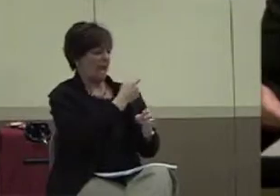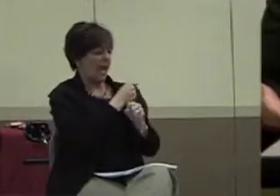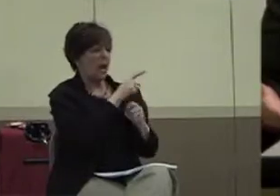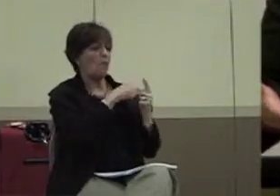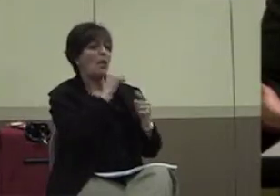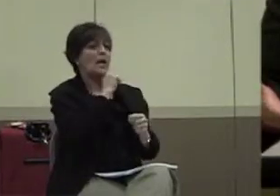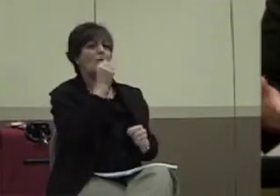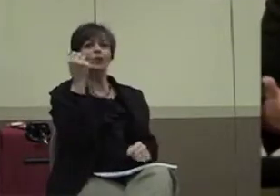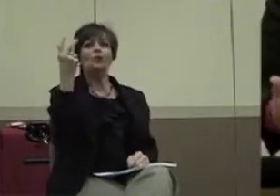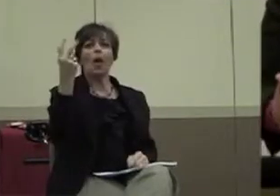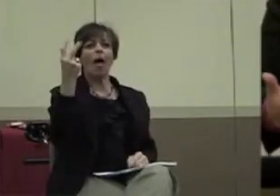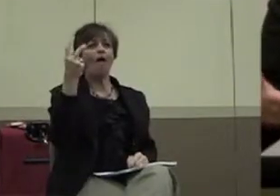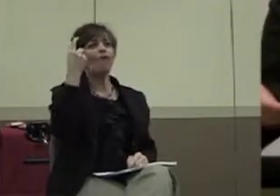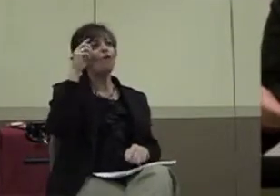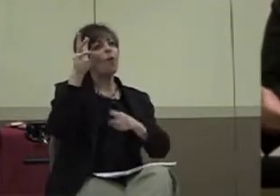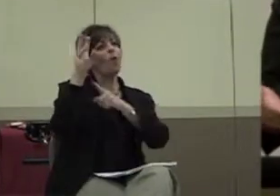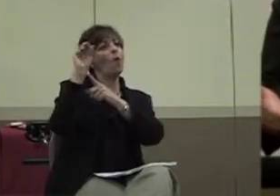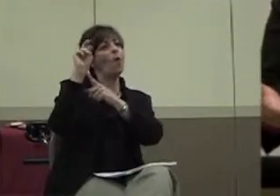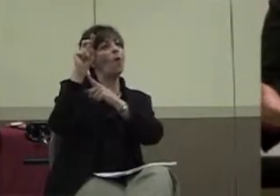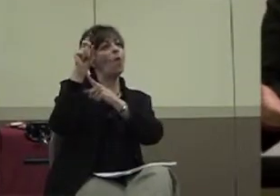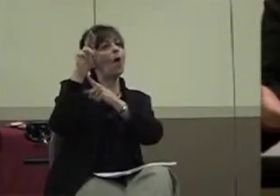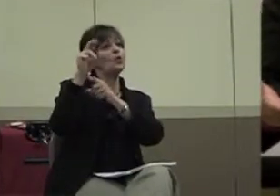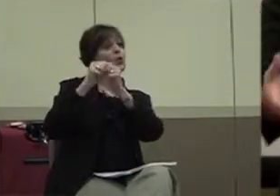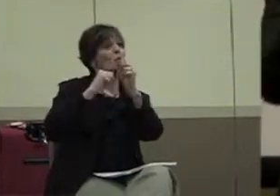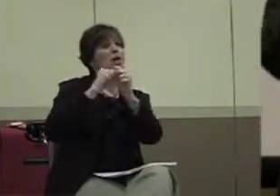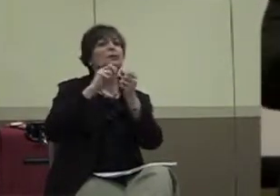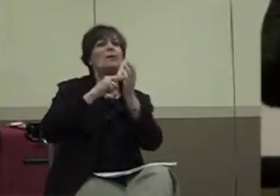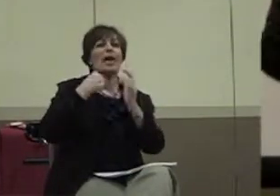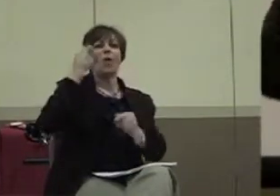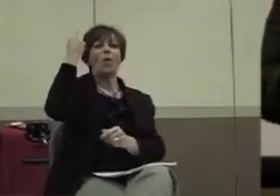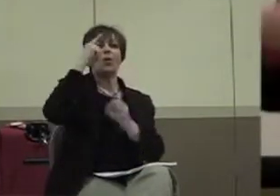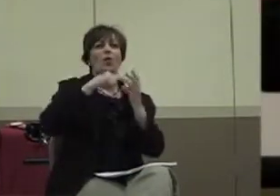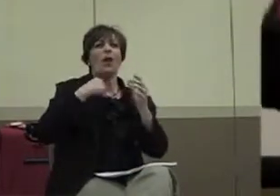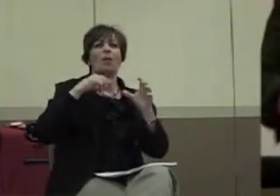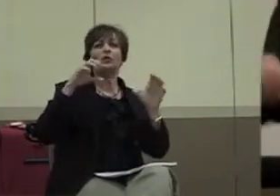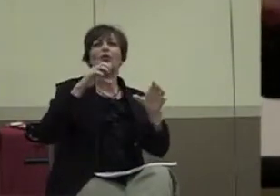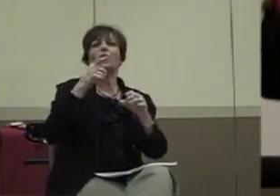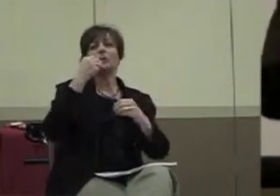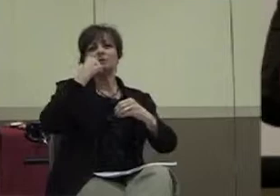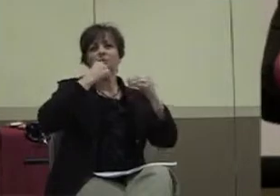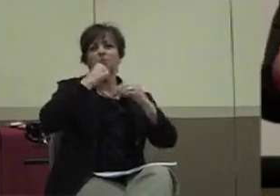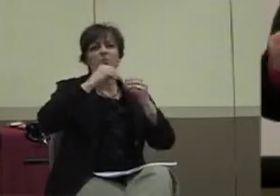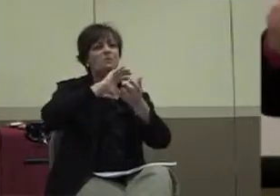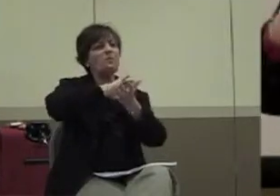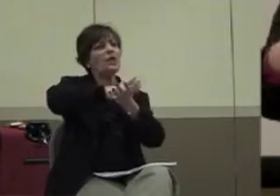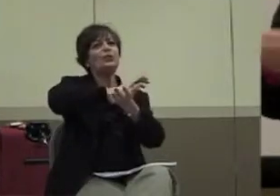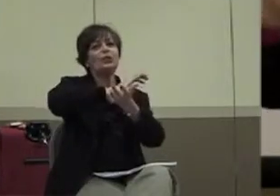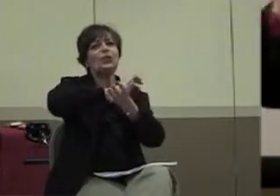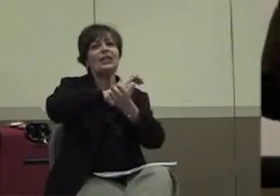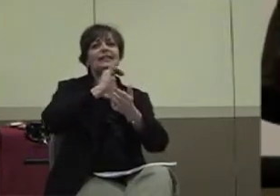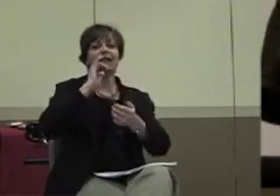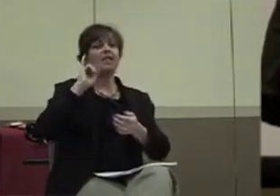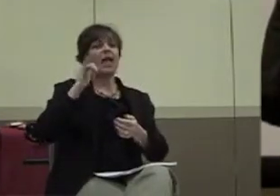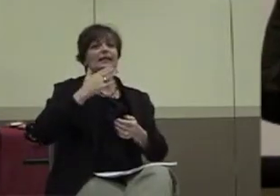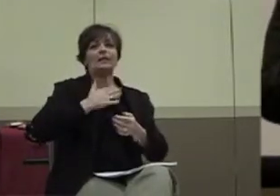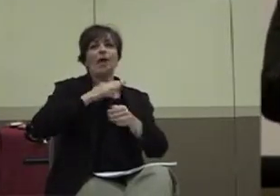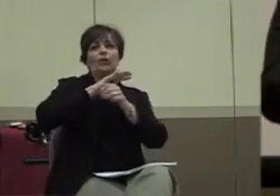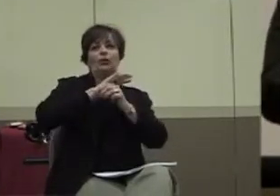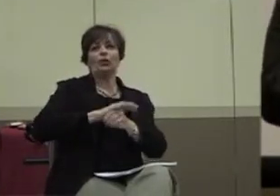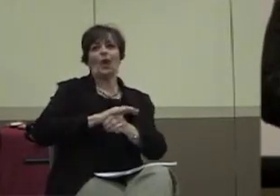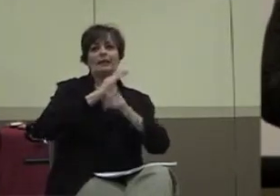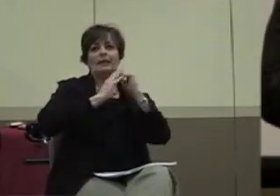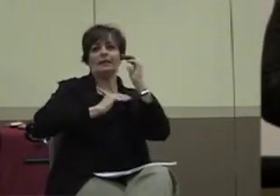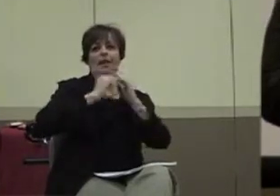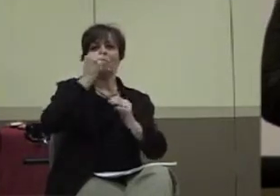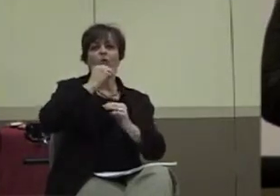I got him for the wonder years. I wonder what I'm doing. So there was lots of cheese eating. That's my stress comfort food. But the one